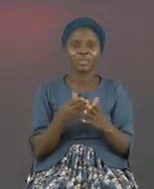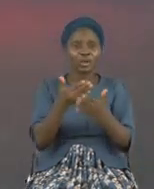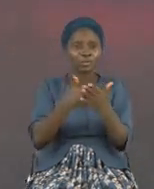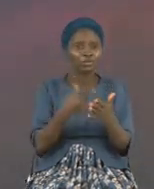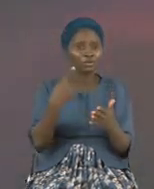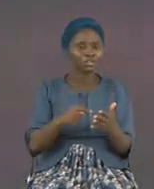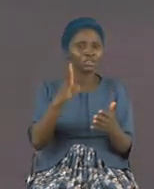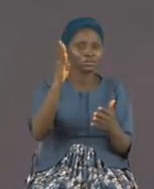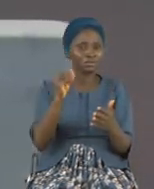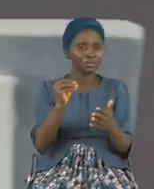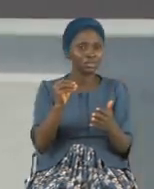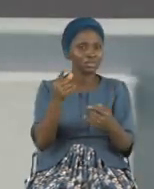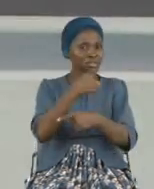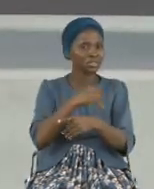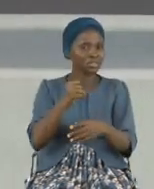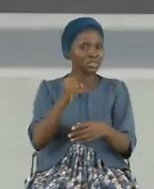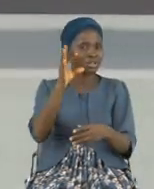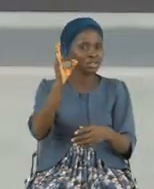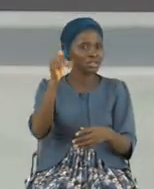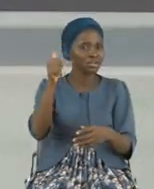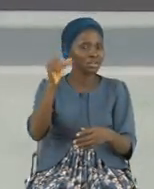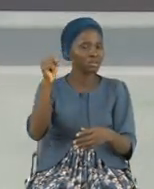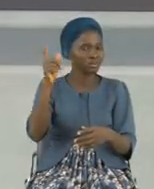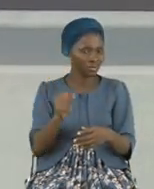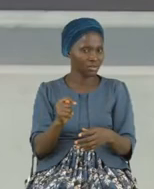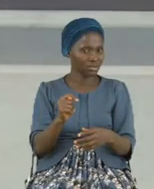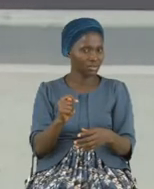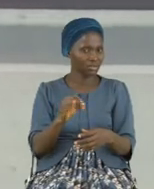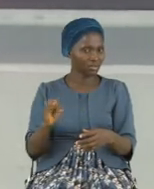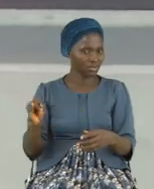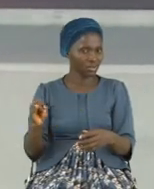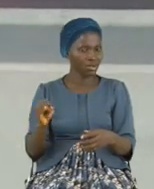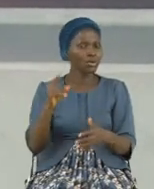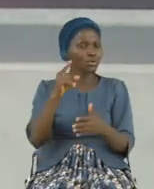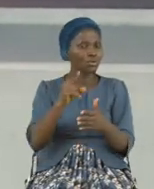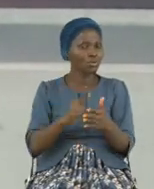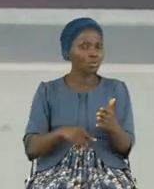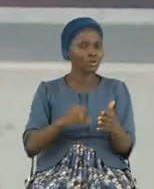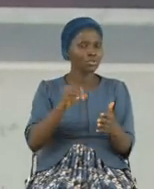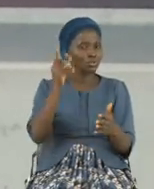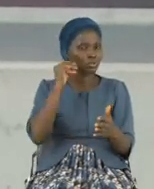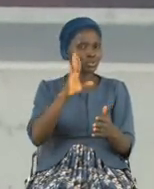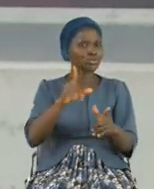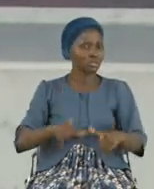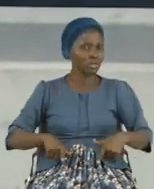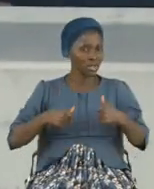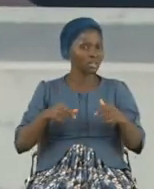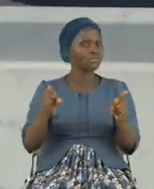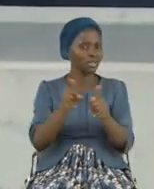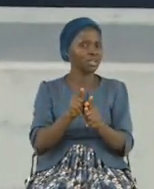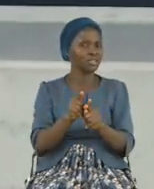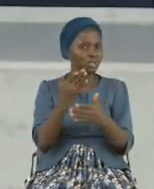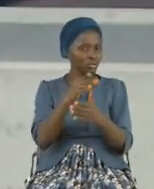know, what was your life like between you and your wife here? Oh, and he